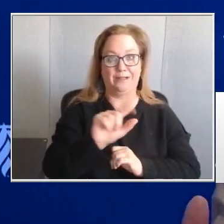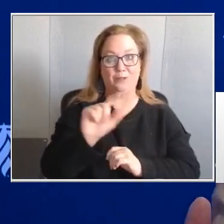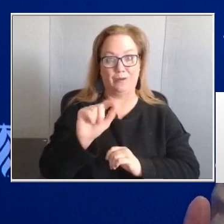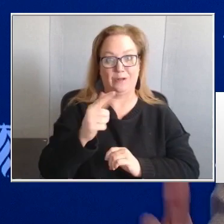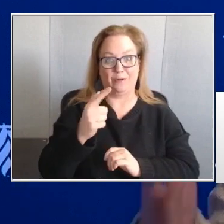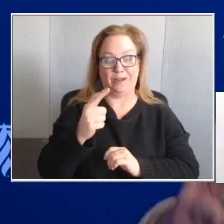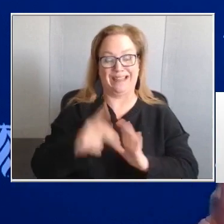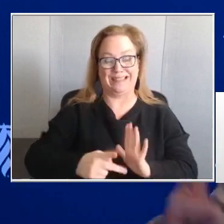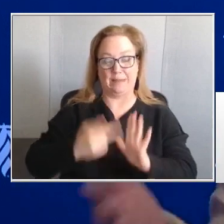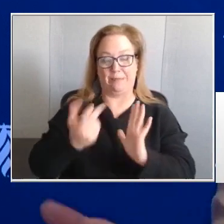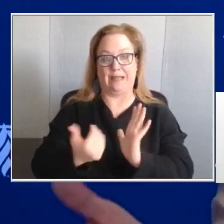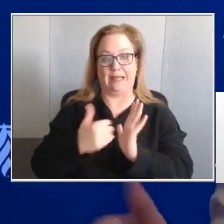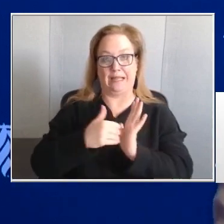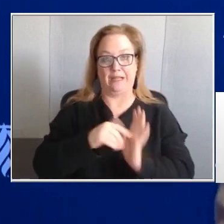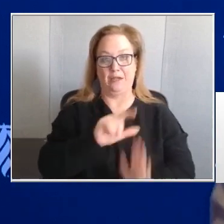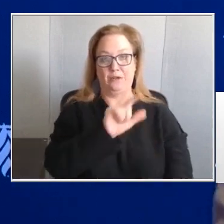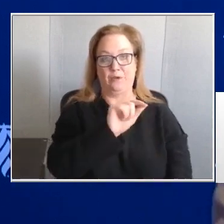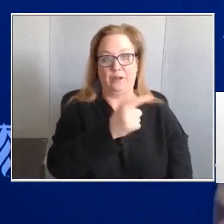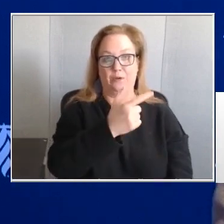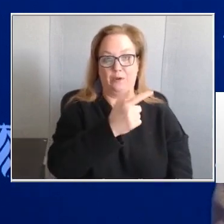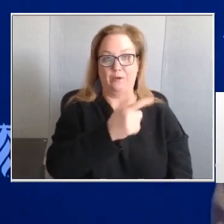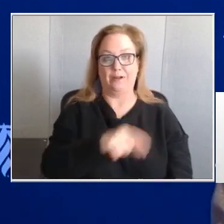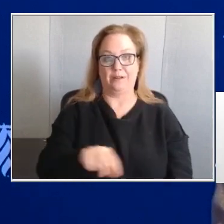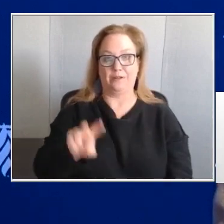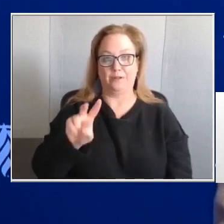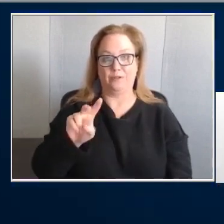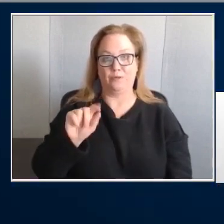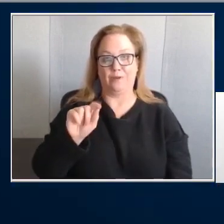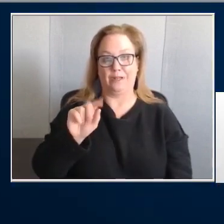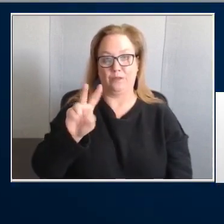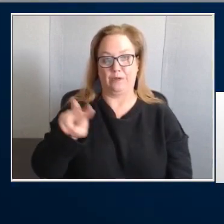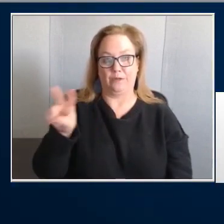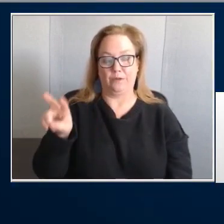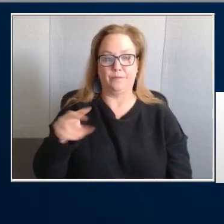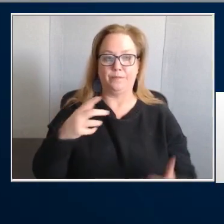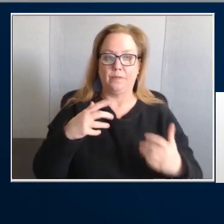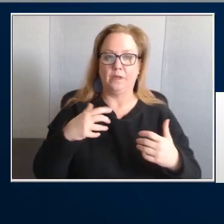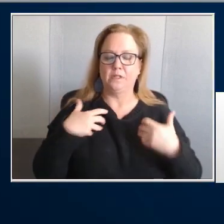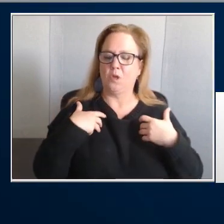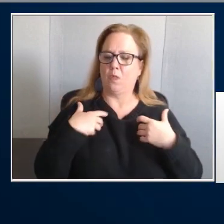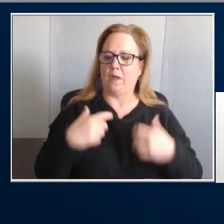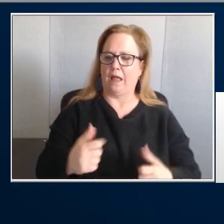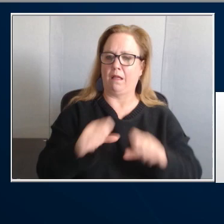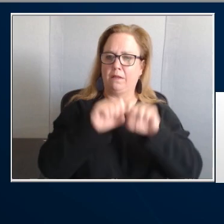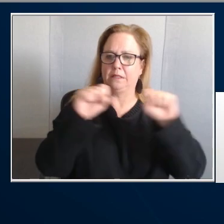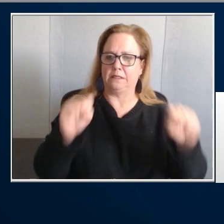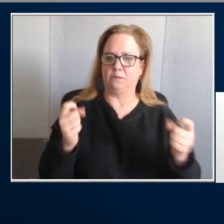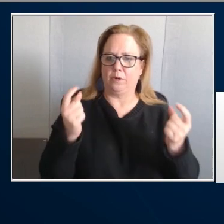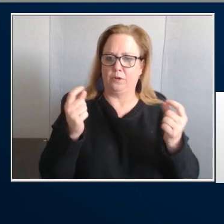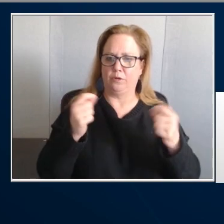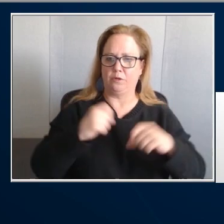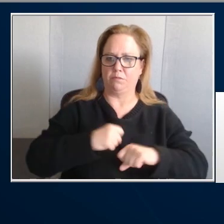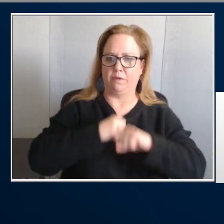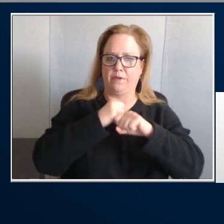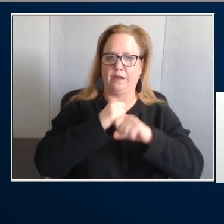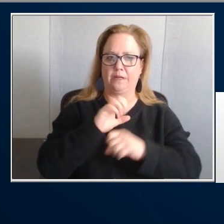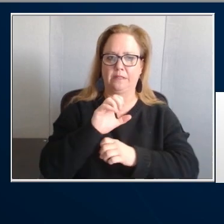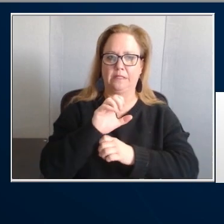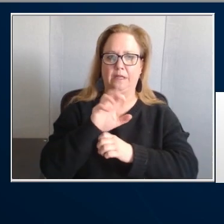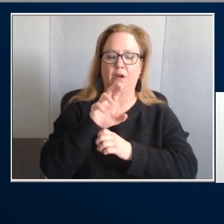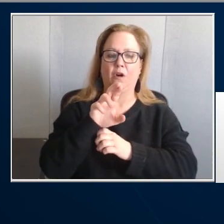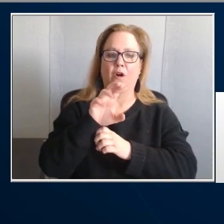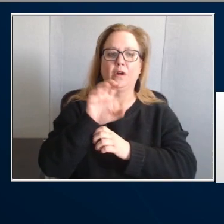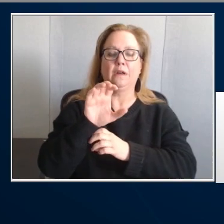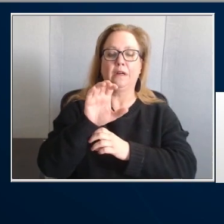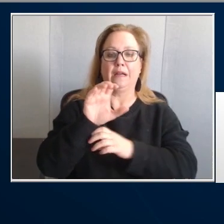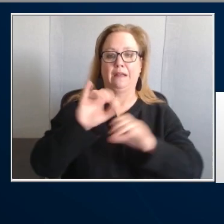doubling again from 2021 to 2022. So what is the health system doing to prepare for and prevent C-Auris infections? We